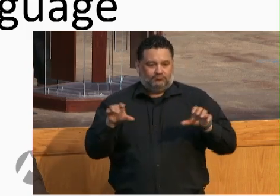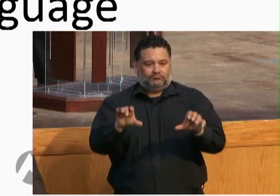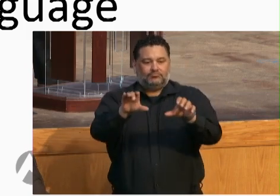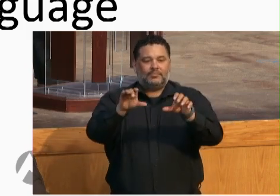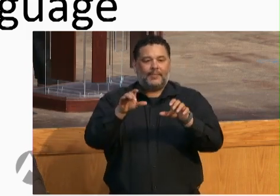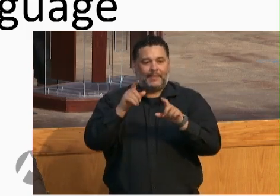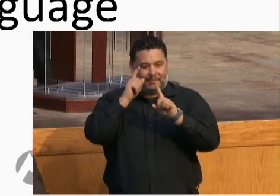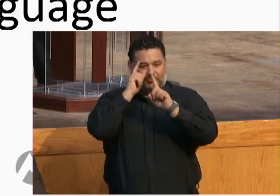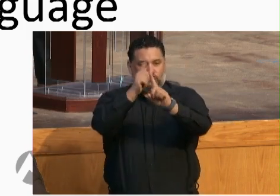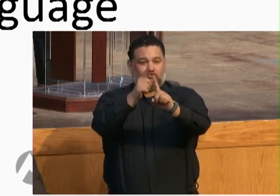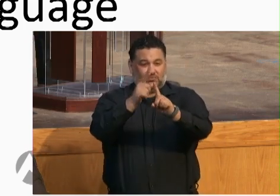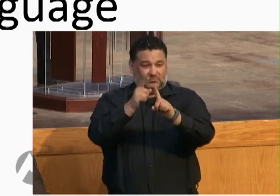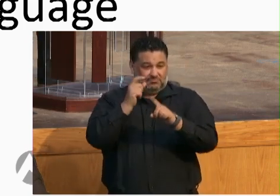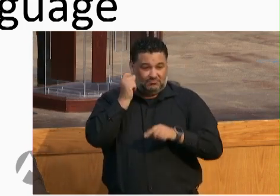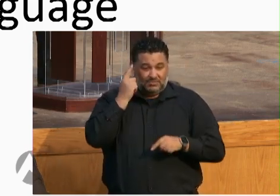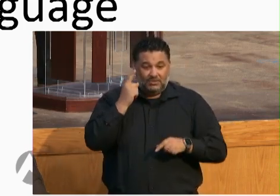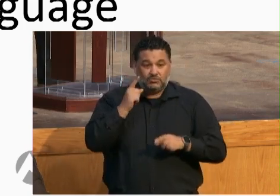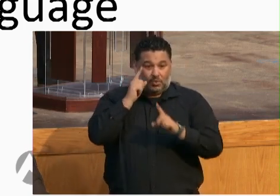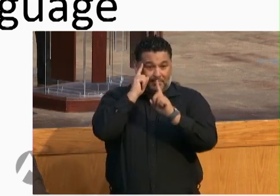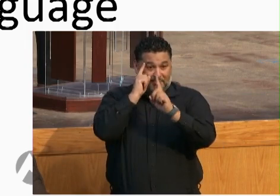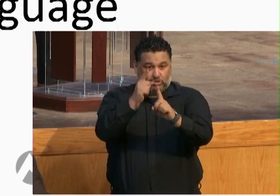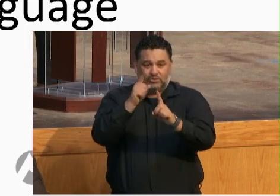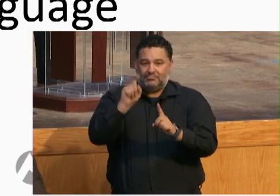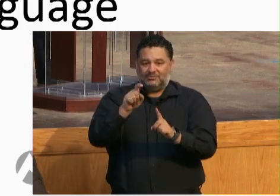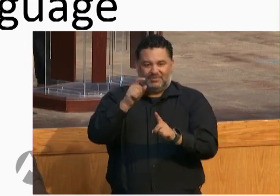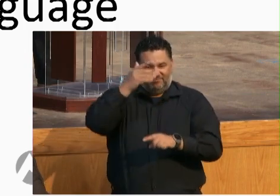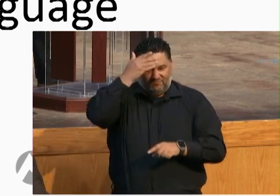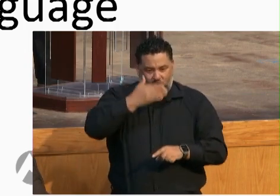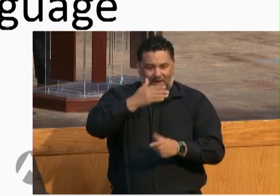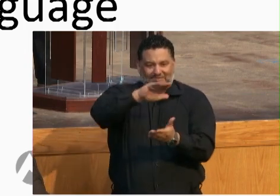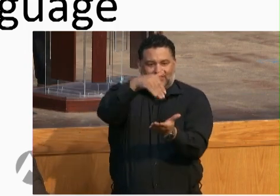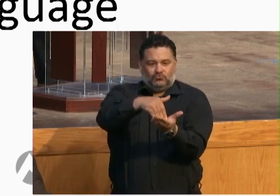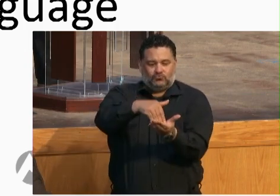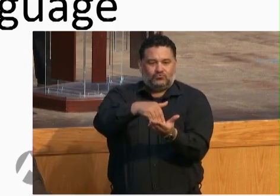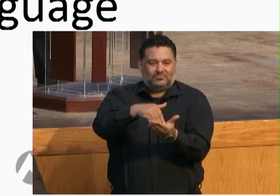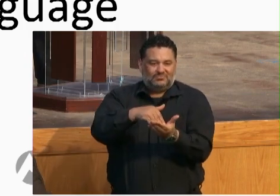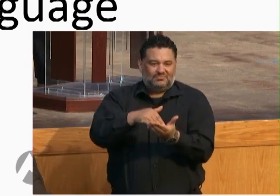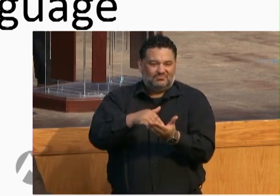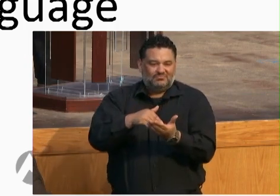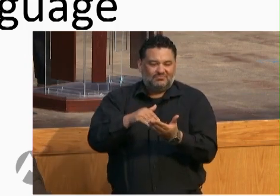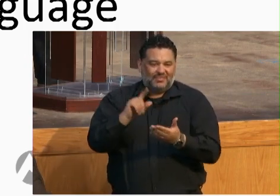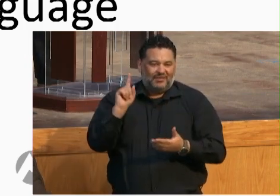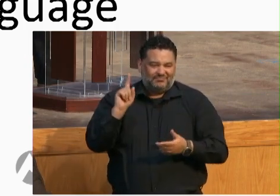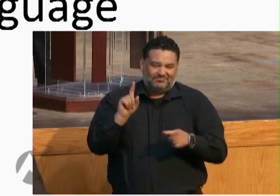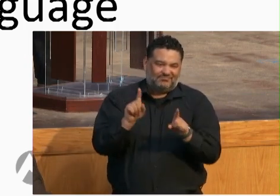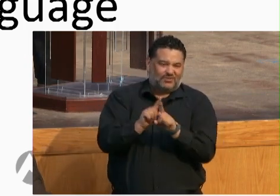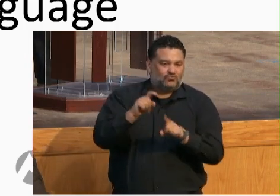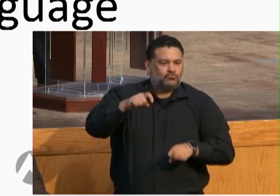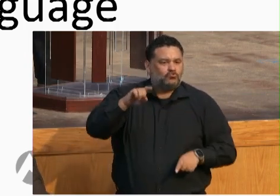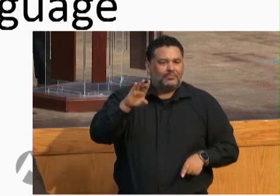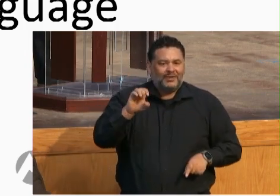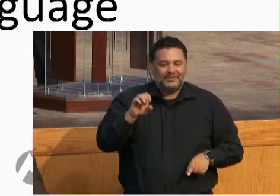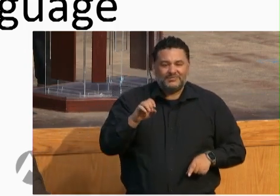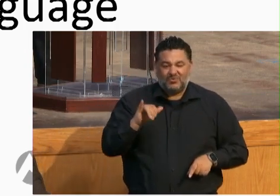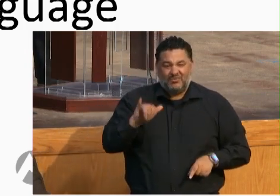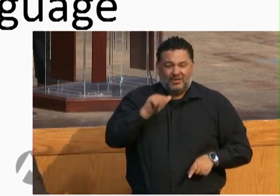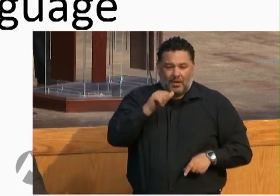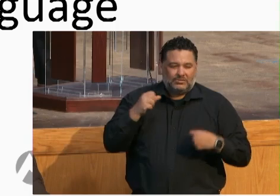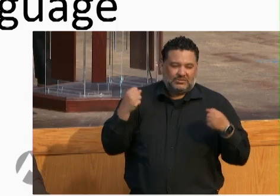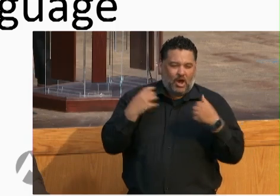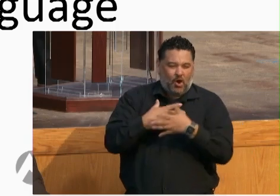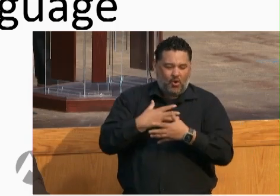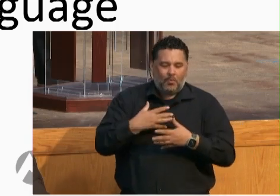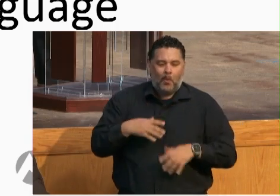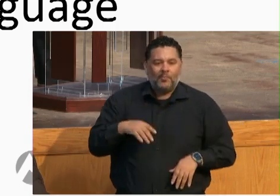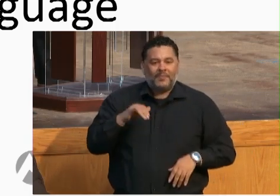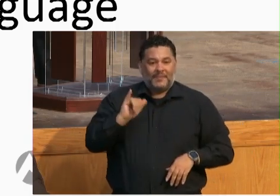sense. So the mission is front and center in our story, as it should be. So this is not scary. This is, frankly, it's the lens